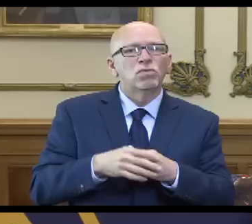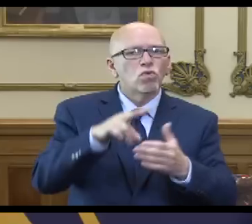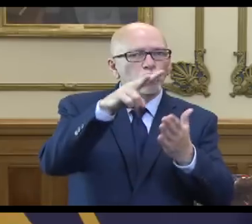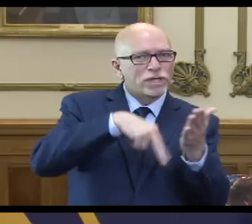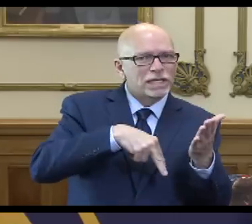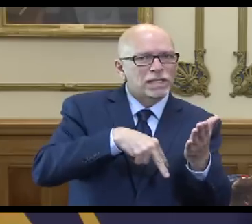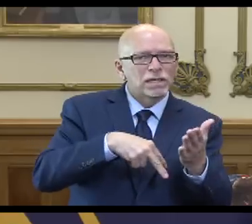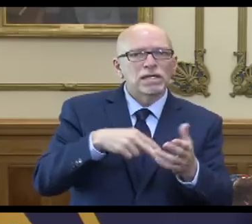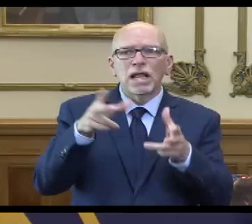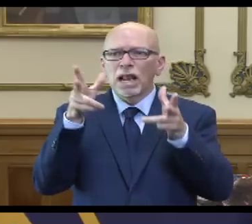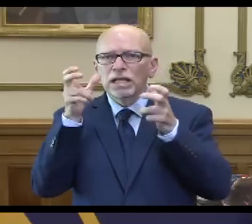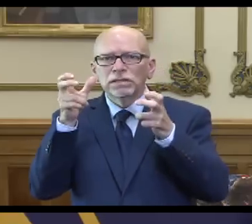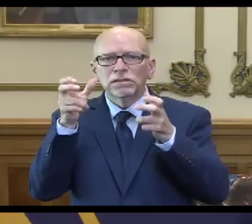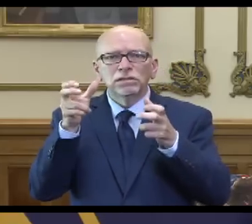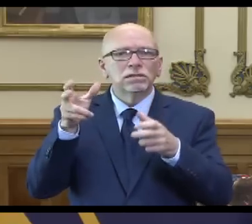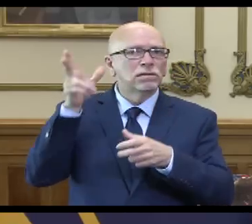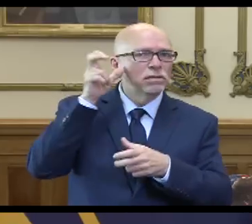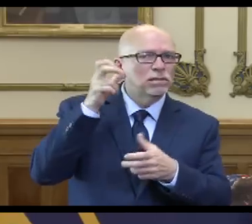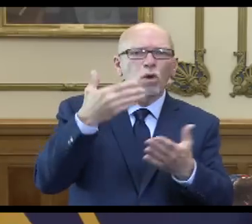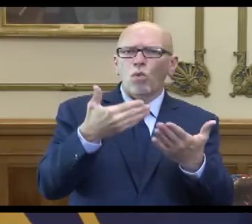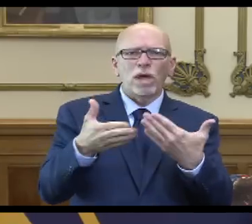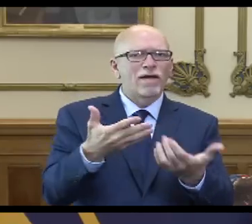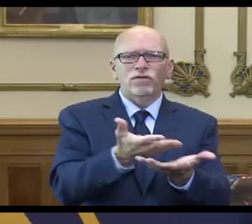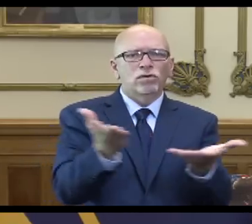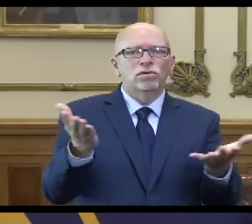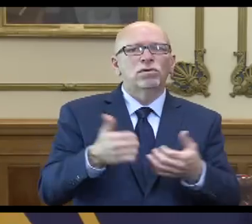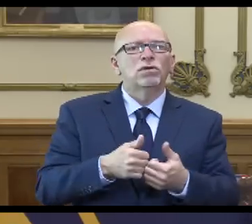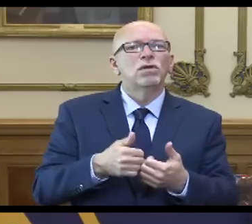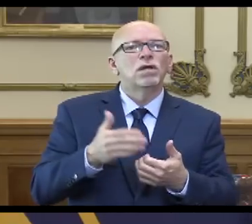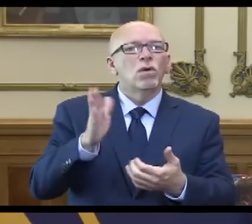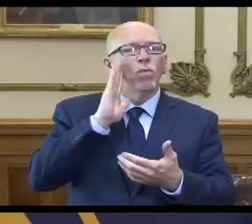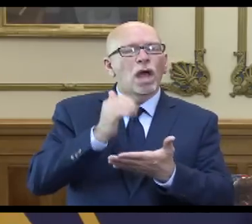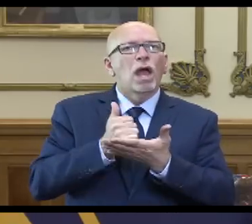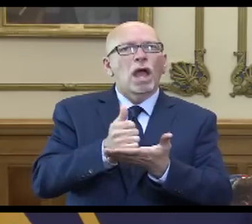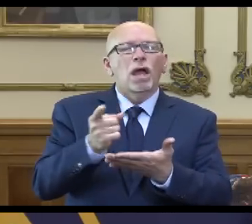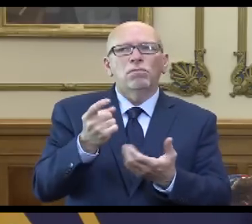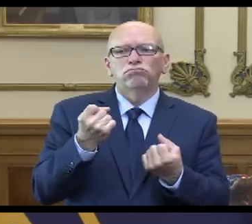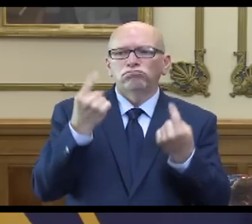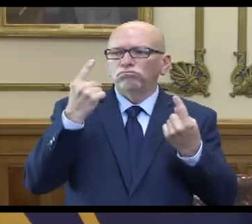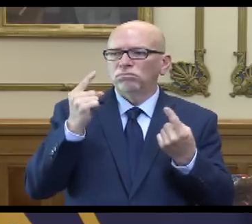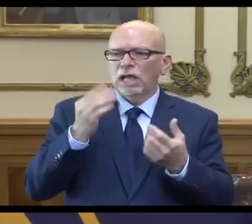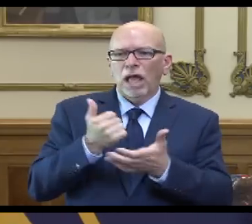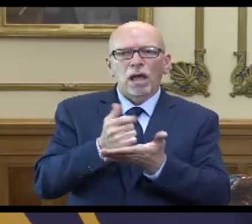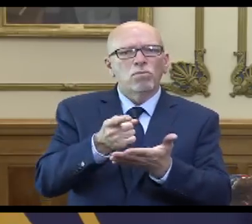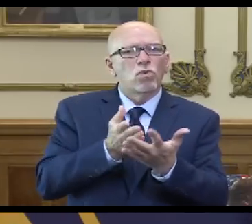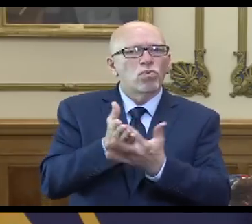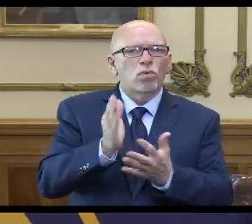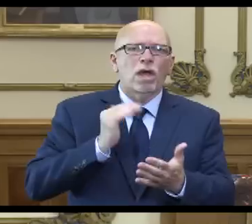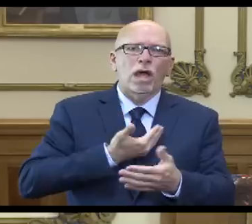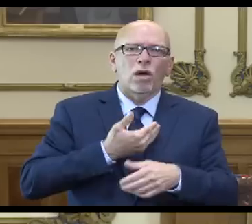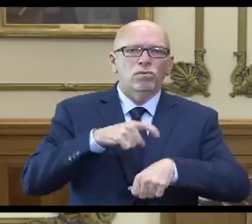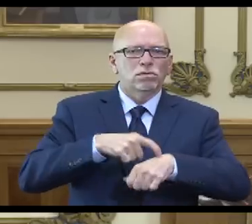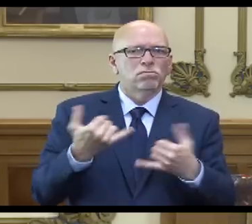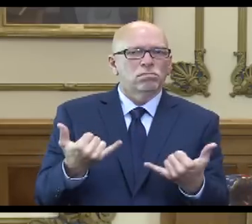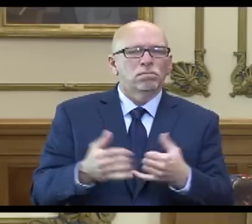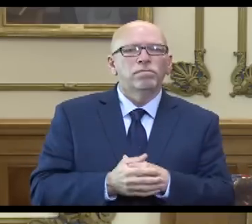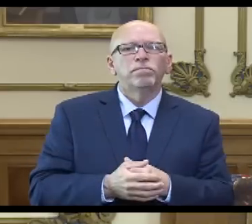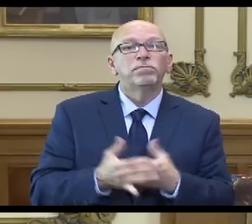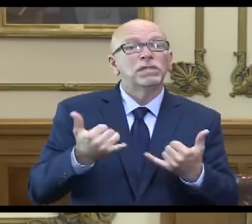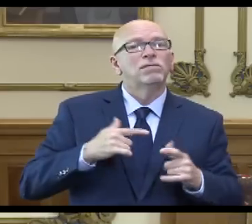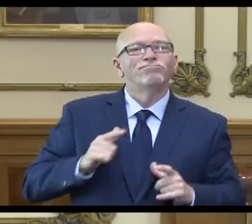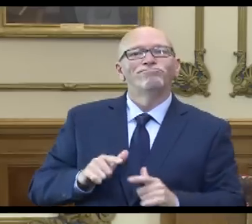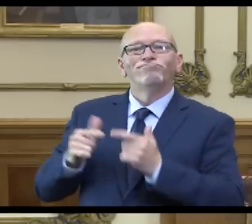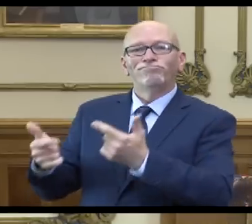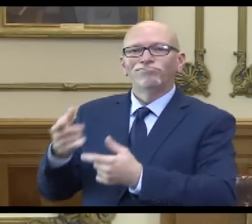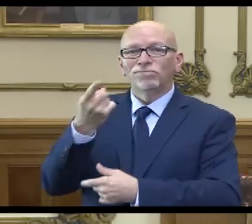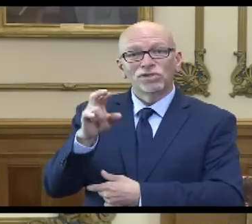and listen to it again. And it will help us guide through this moment of our history as well. And with that, I will turn to